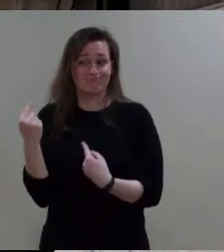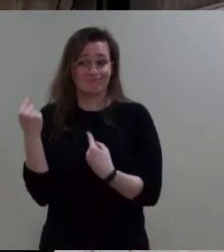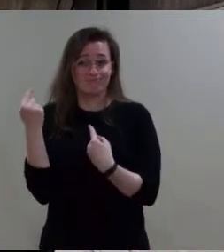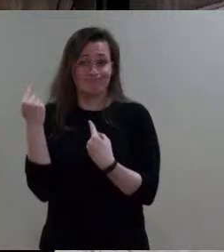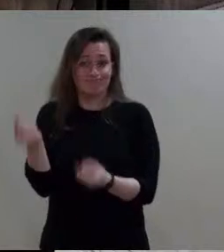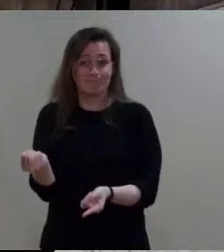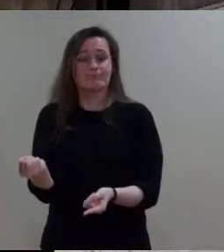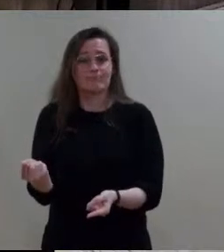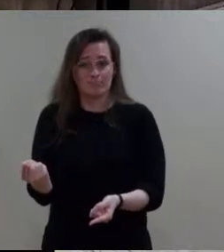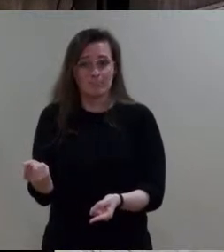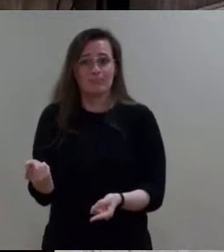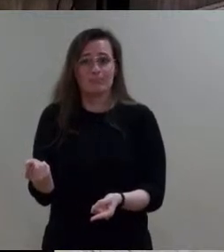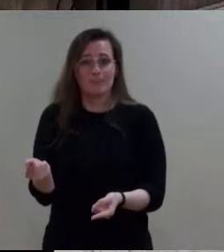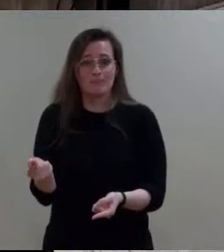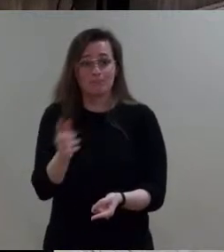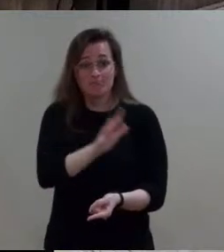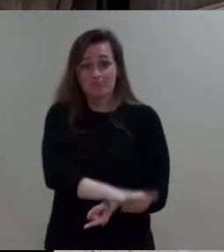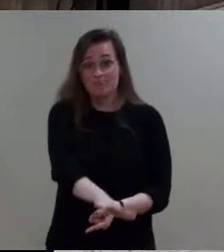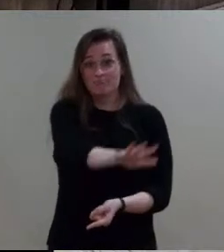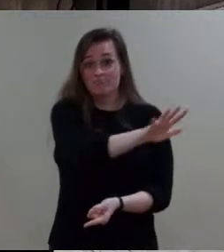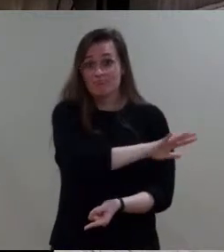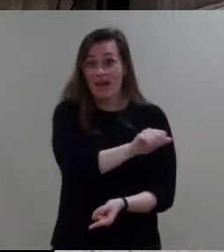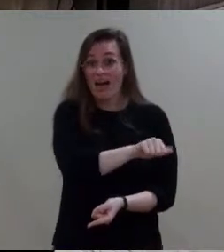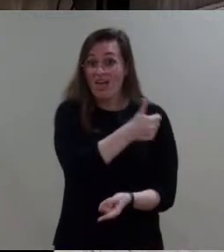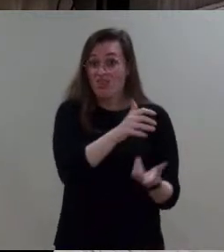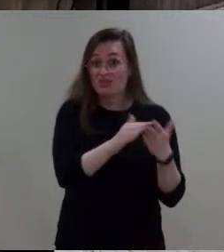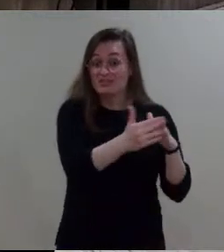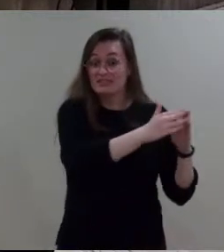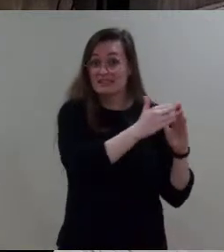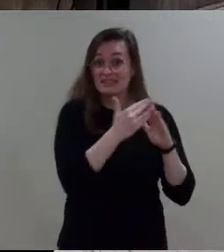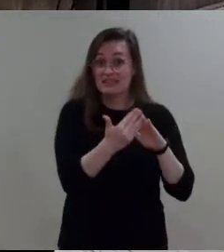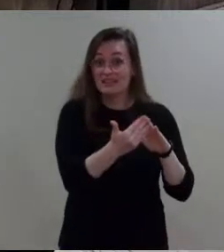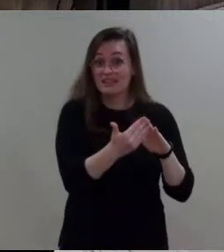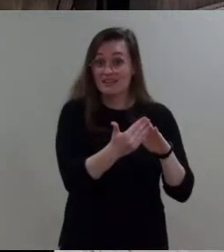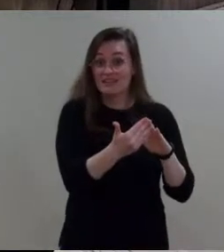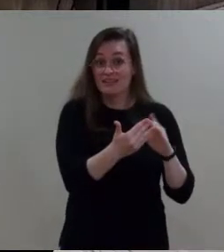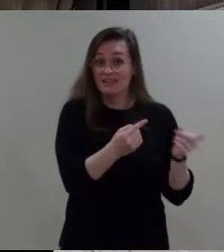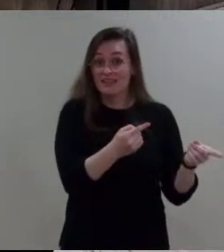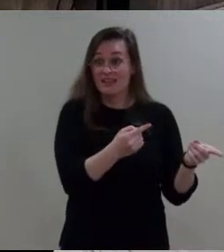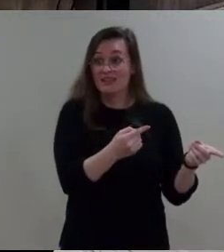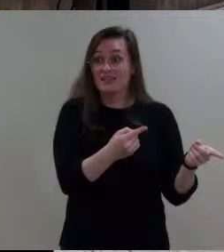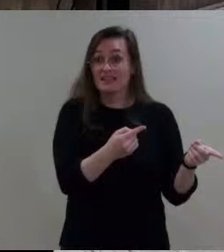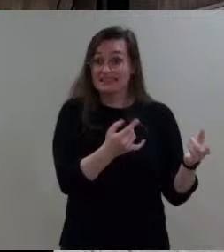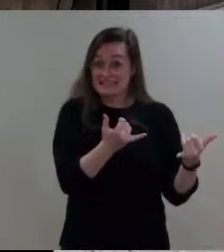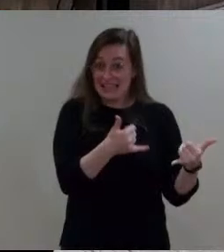other municipal unit in this province has axed the tax.